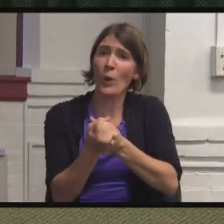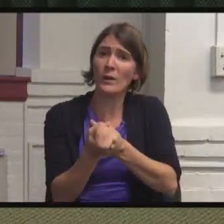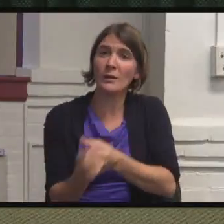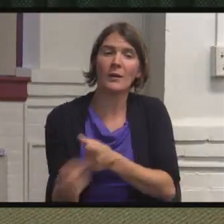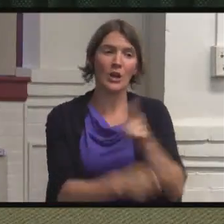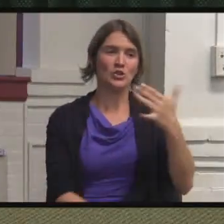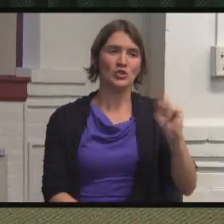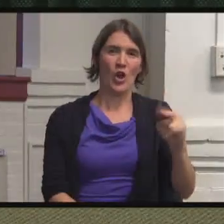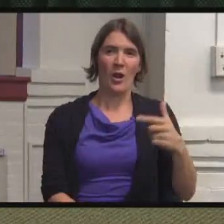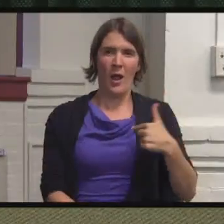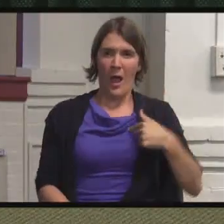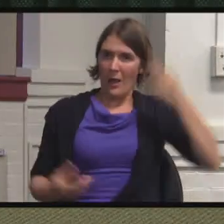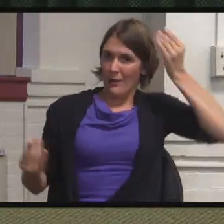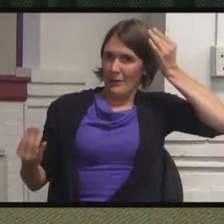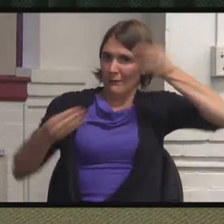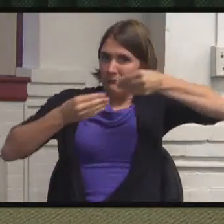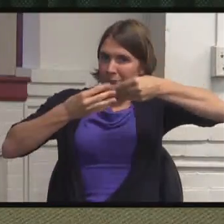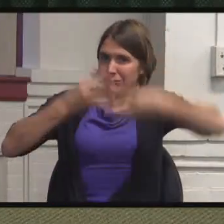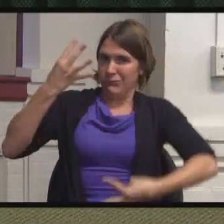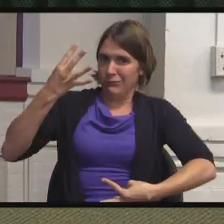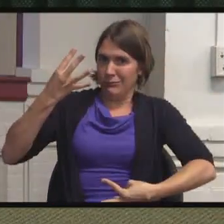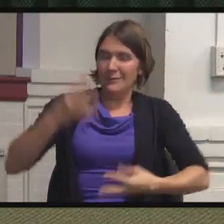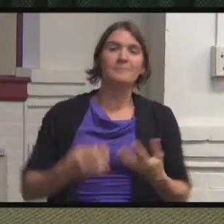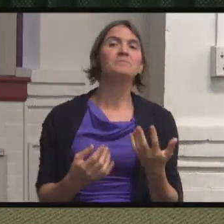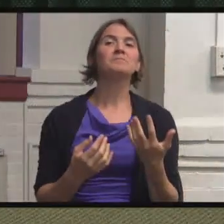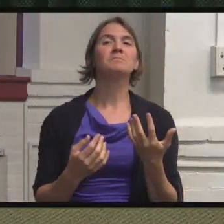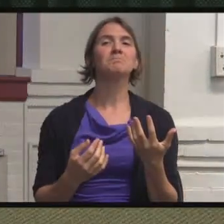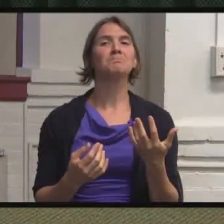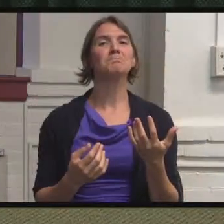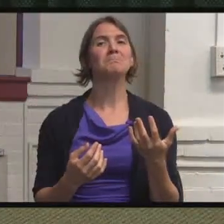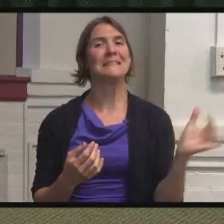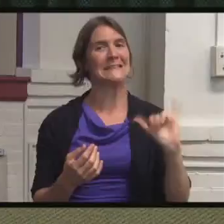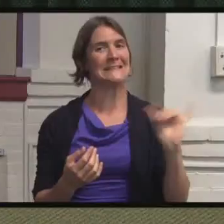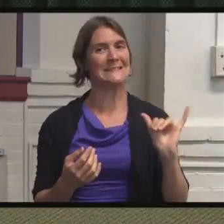I have a whole series of them, and it's along the same lines.